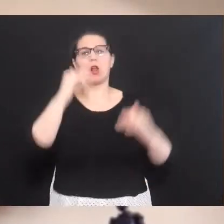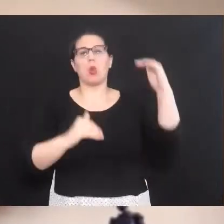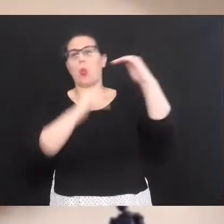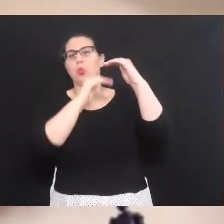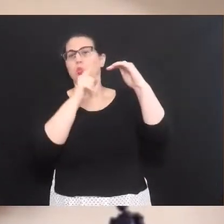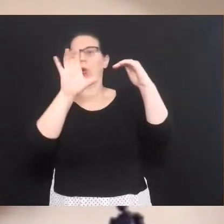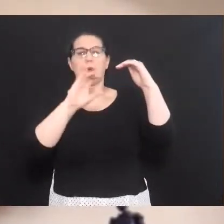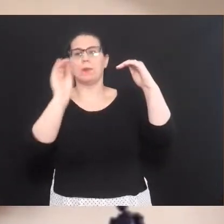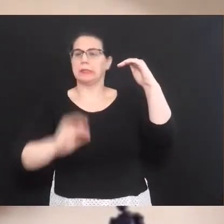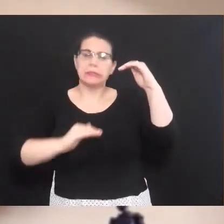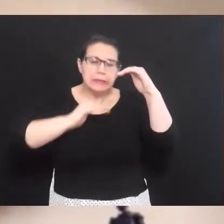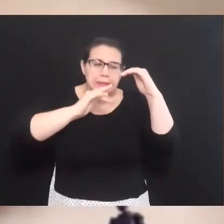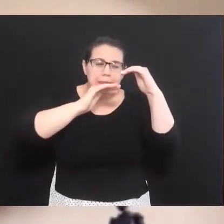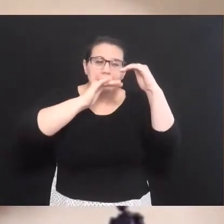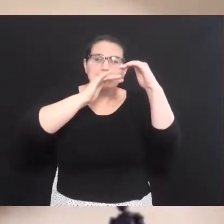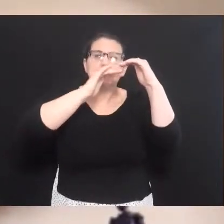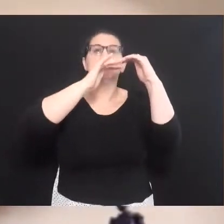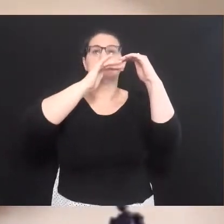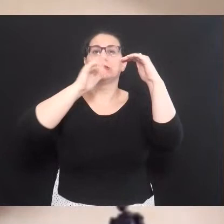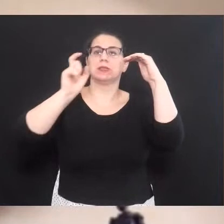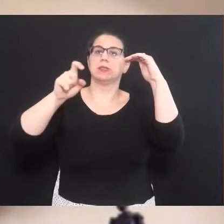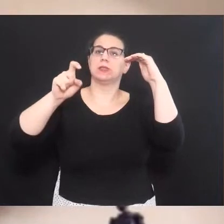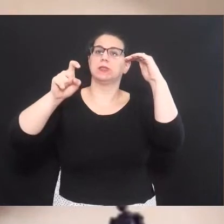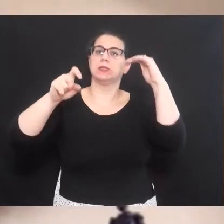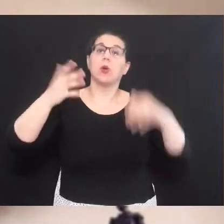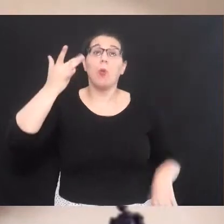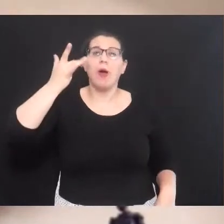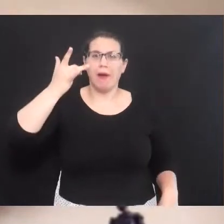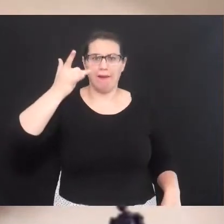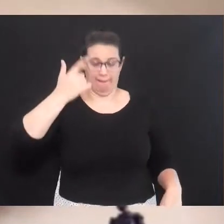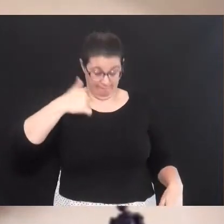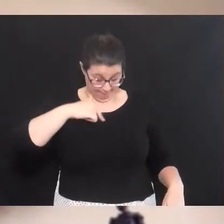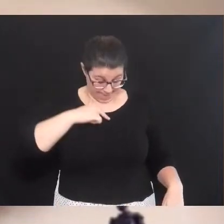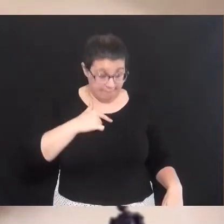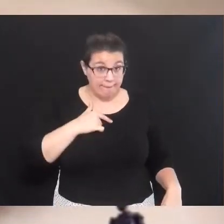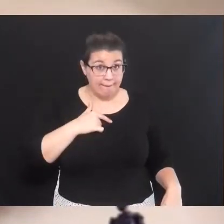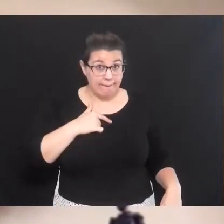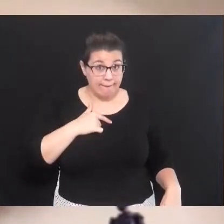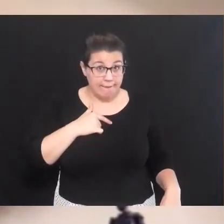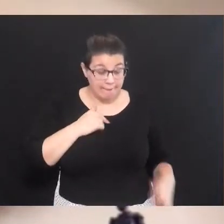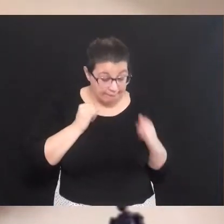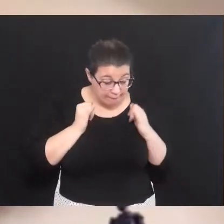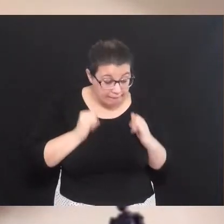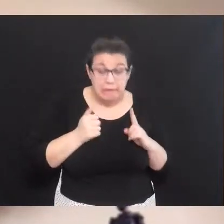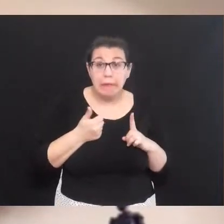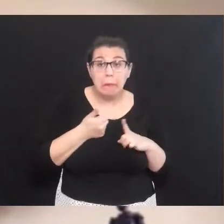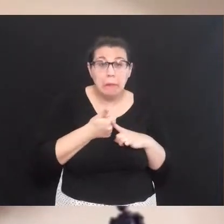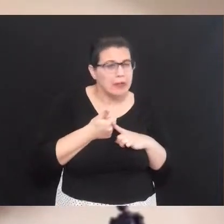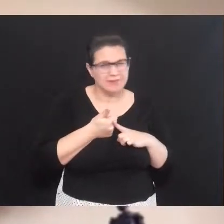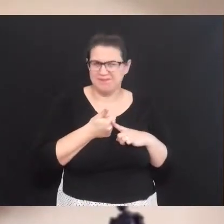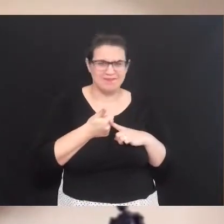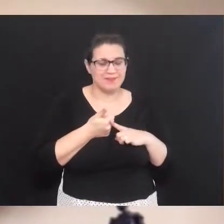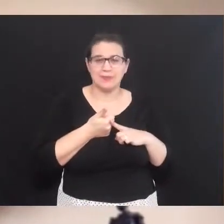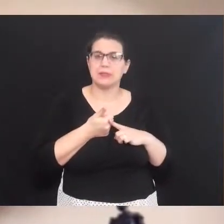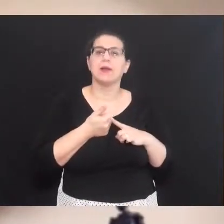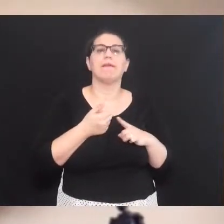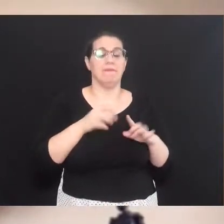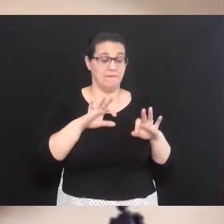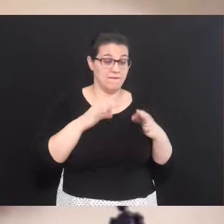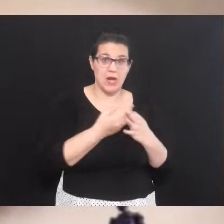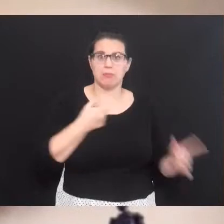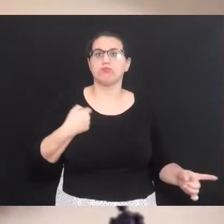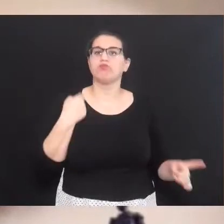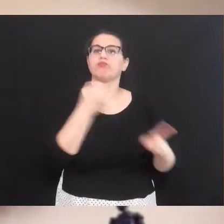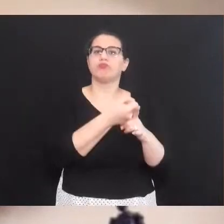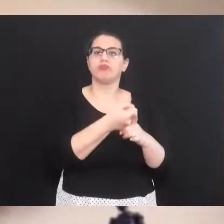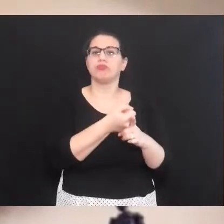possible, because this is not just impacting us as individuals when we get COVID, it impacts our families